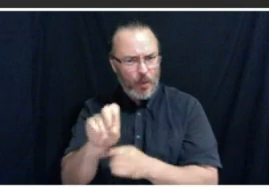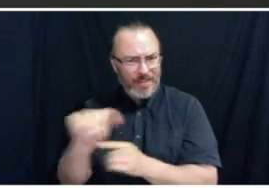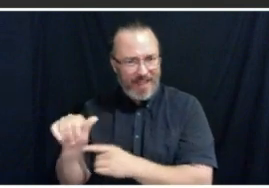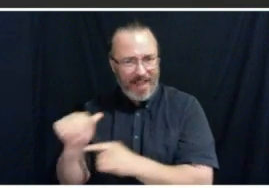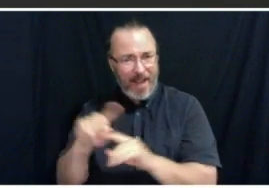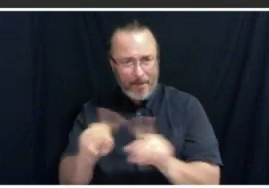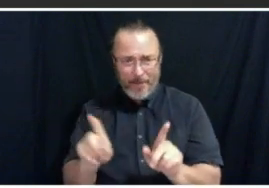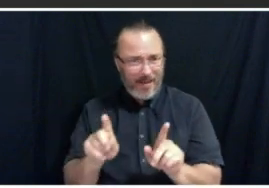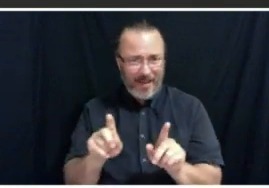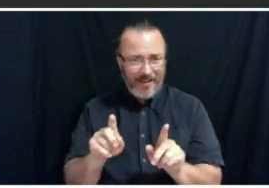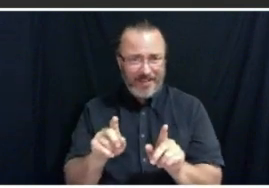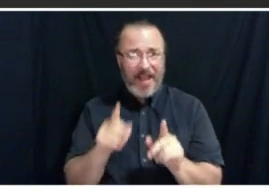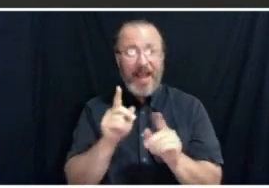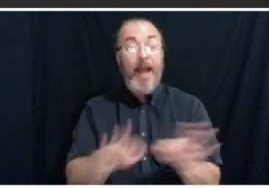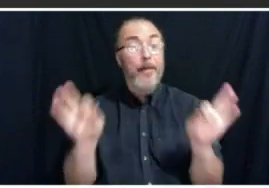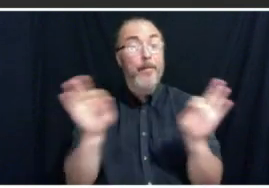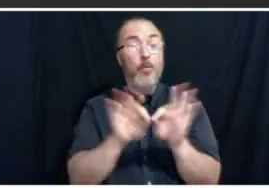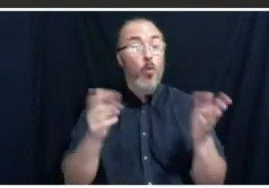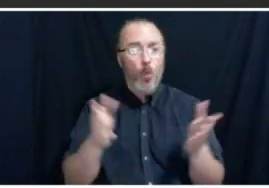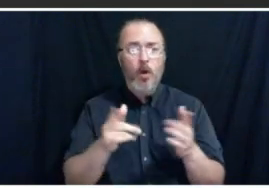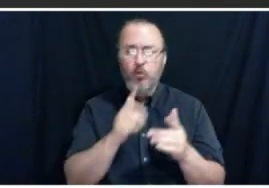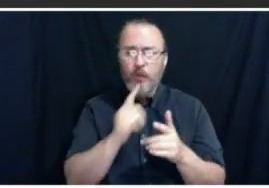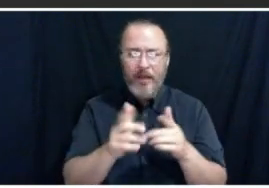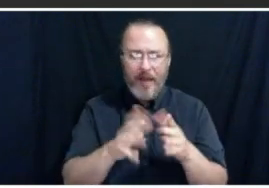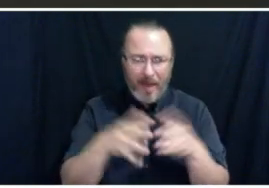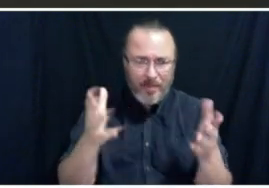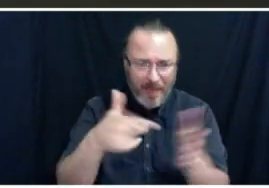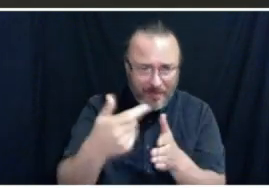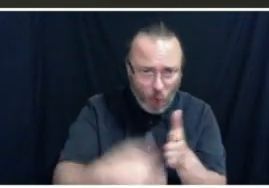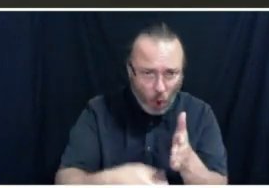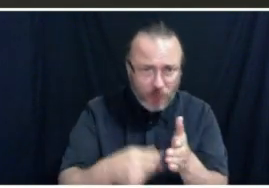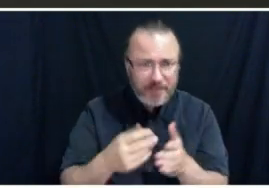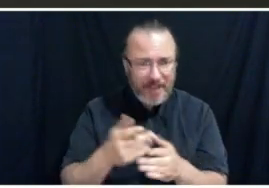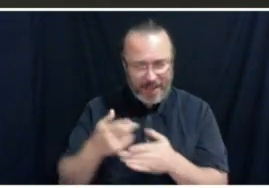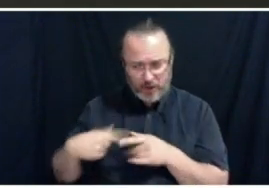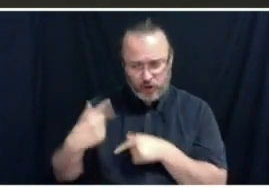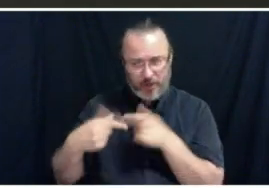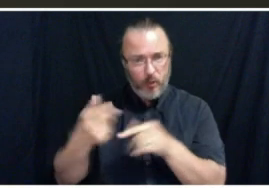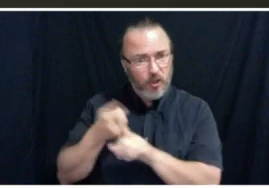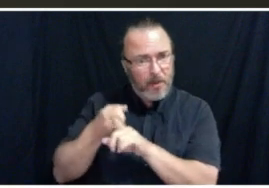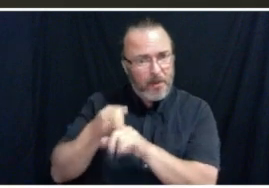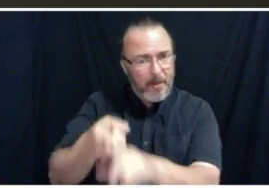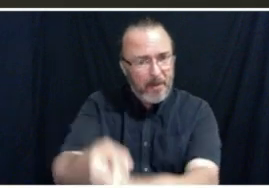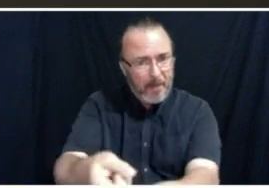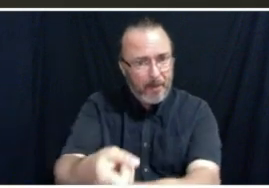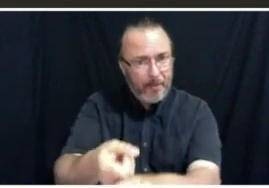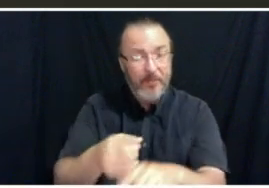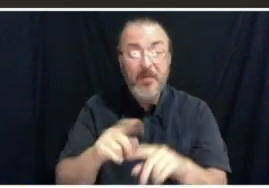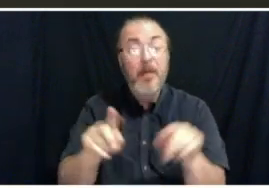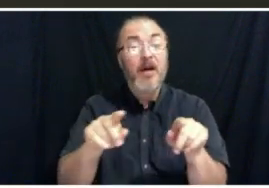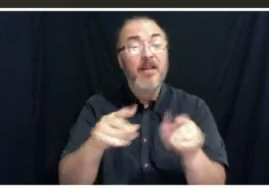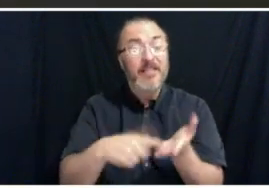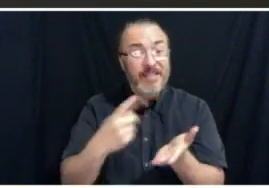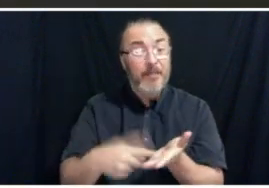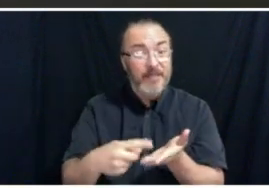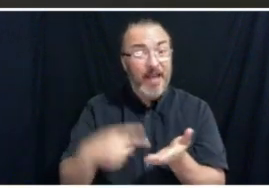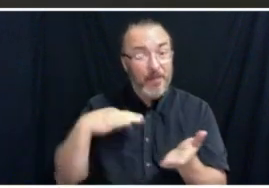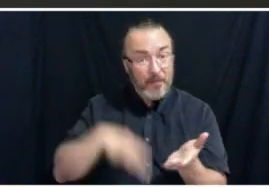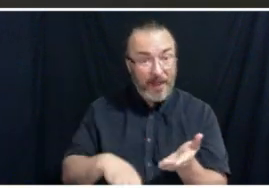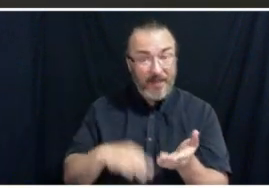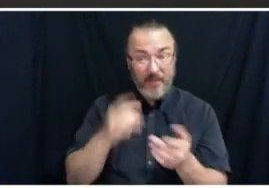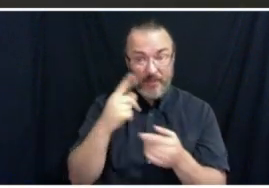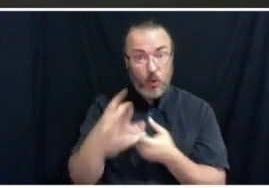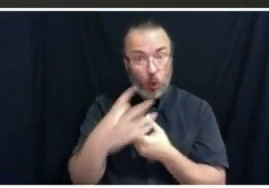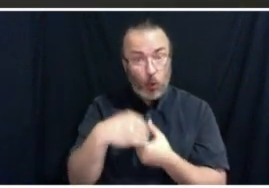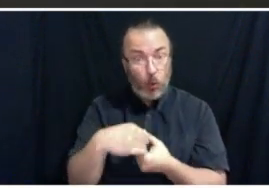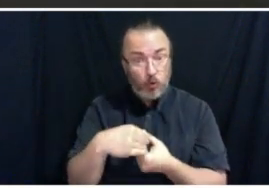that it is an immense cost and it spreads over generations. But there are some tangible benefits of inclusion in the short term. The richest